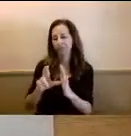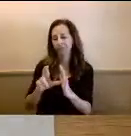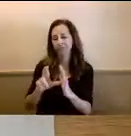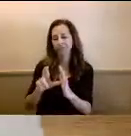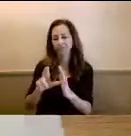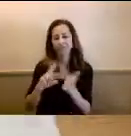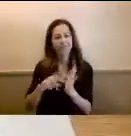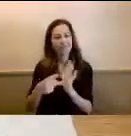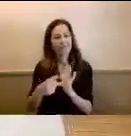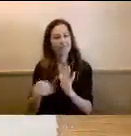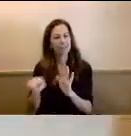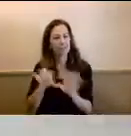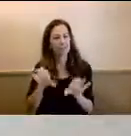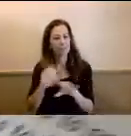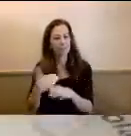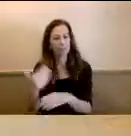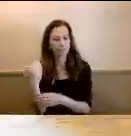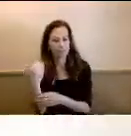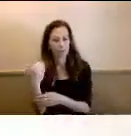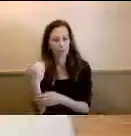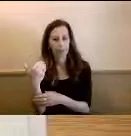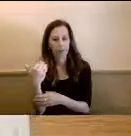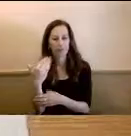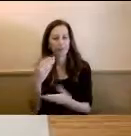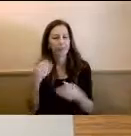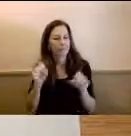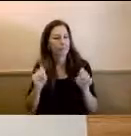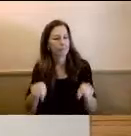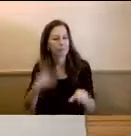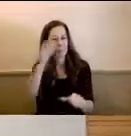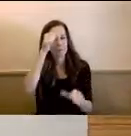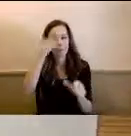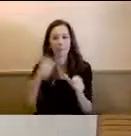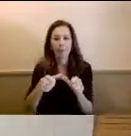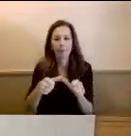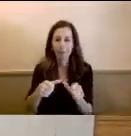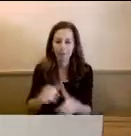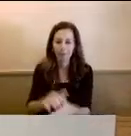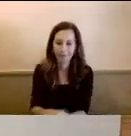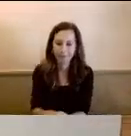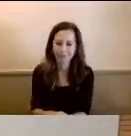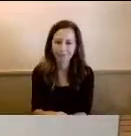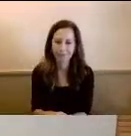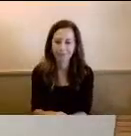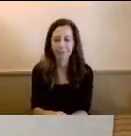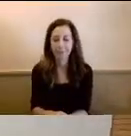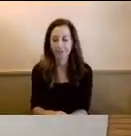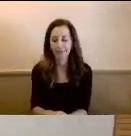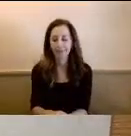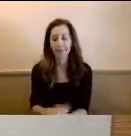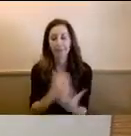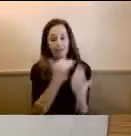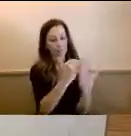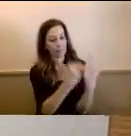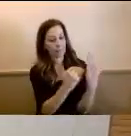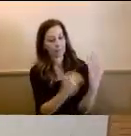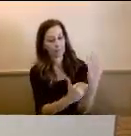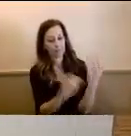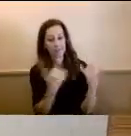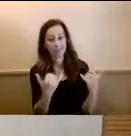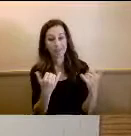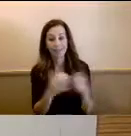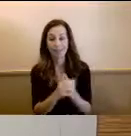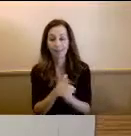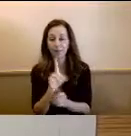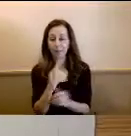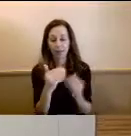This is something that we've done before, and you'll probably remember a lot of it. The lesson outline today, we're